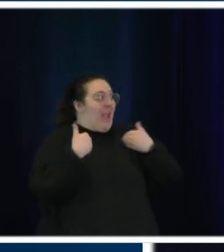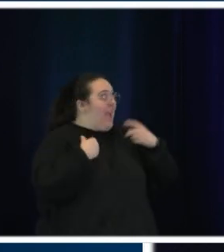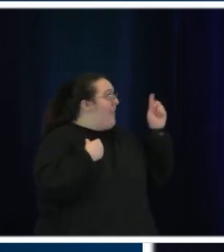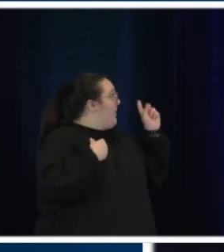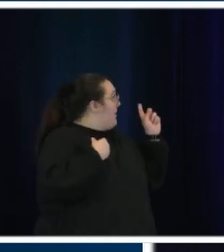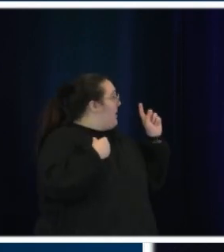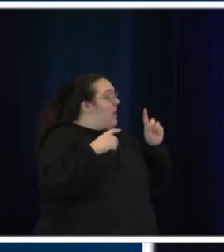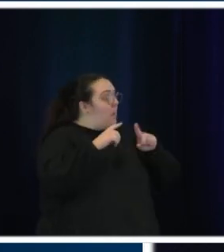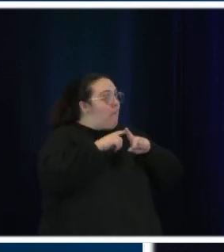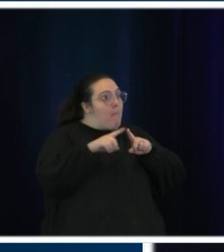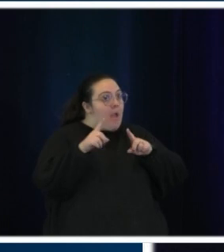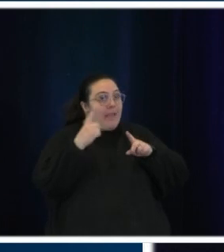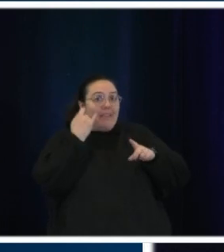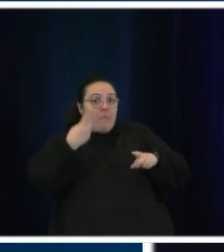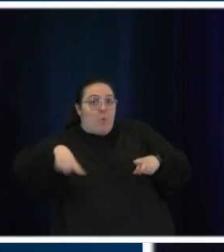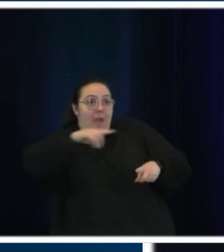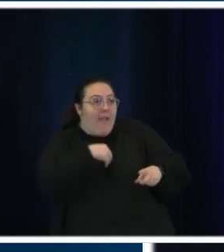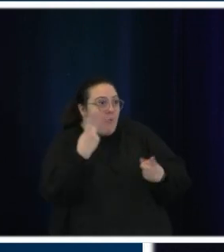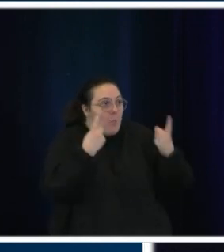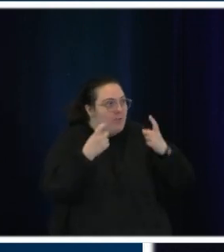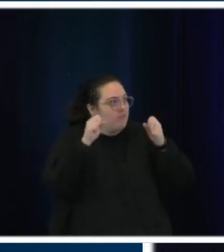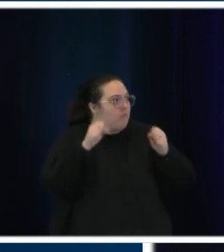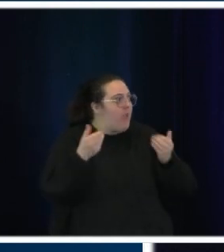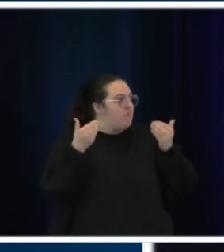any questions that anyone has.